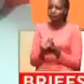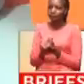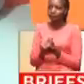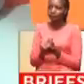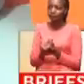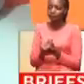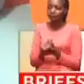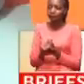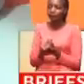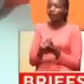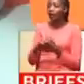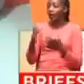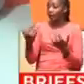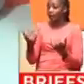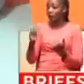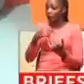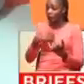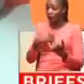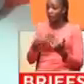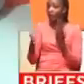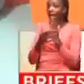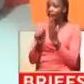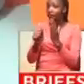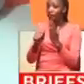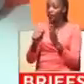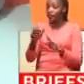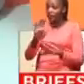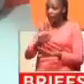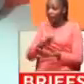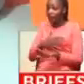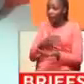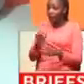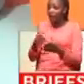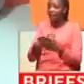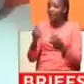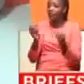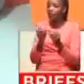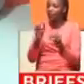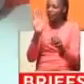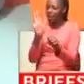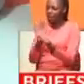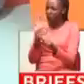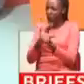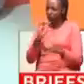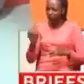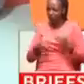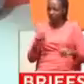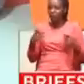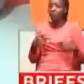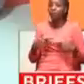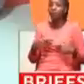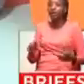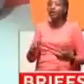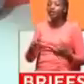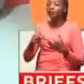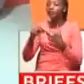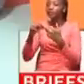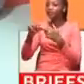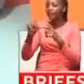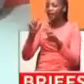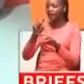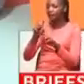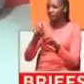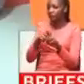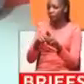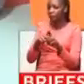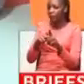your little experience in the industry, having come into contact with so many artists, of course, even some from the regional